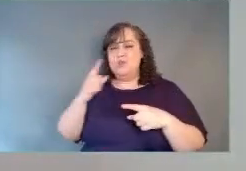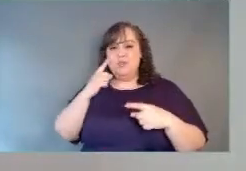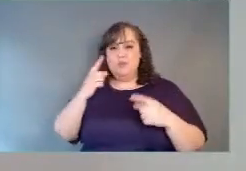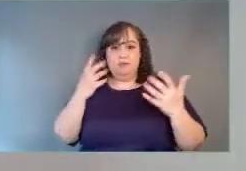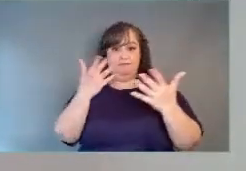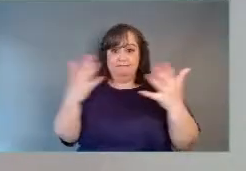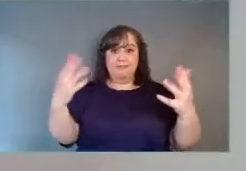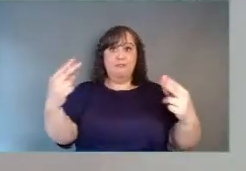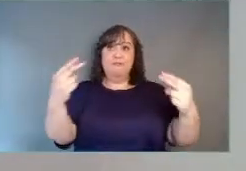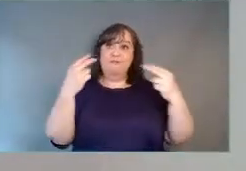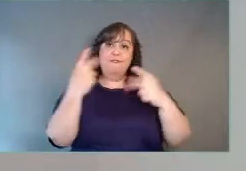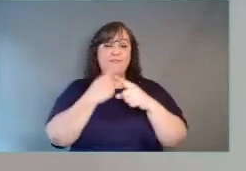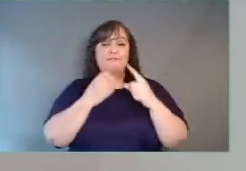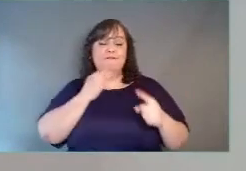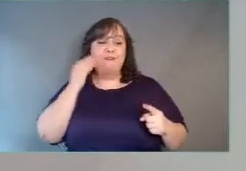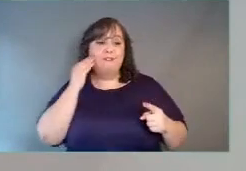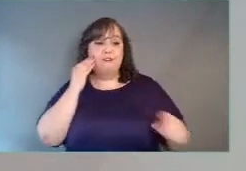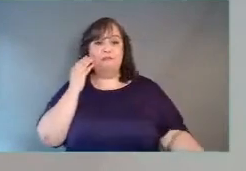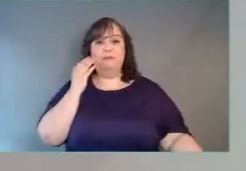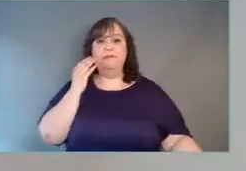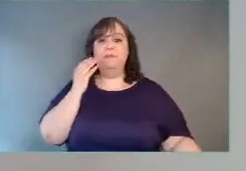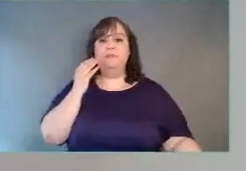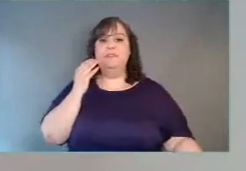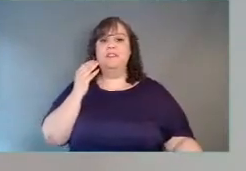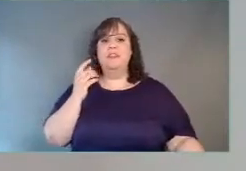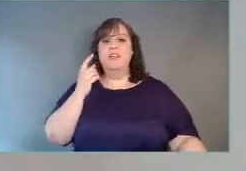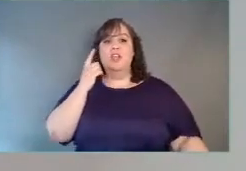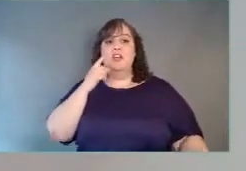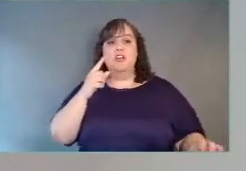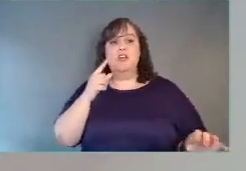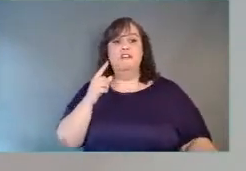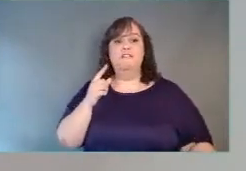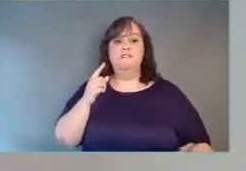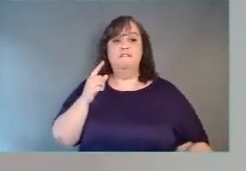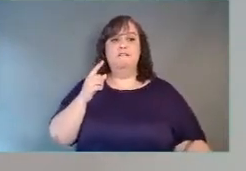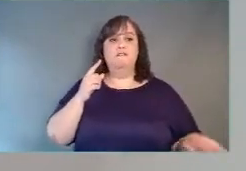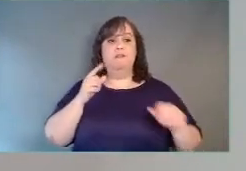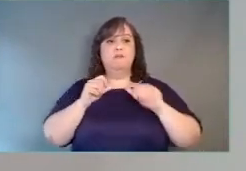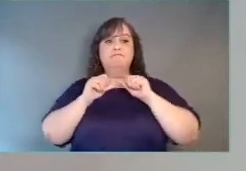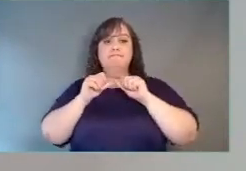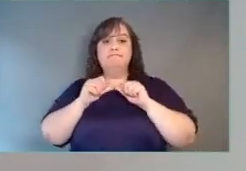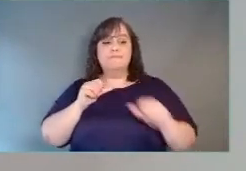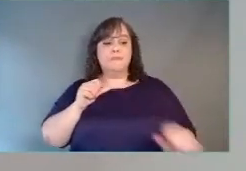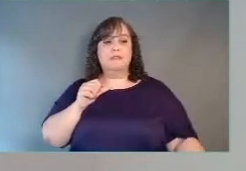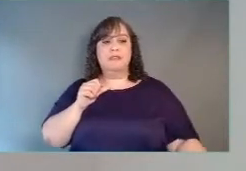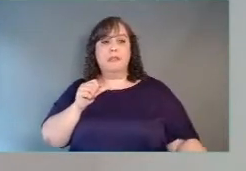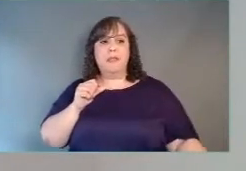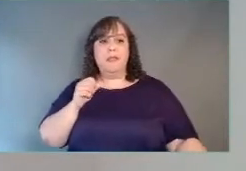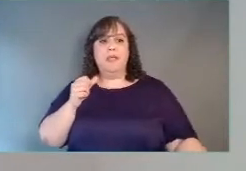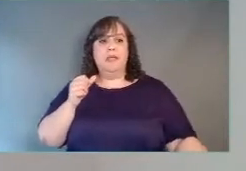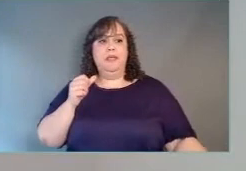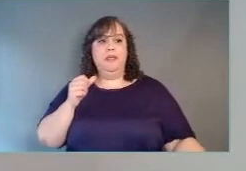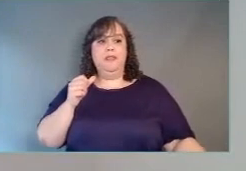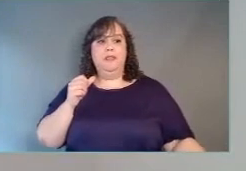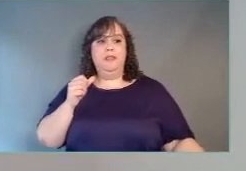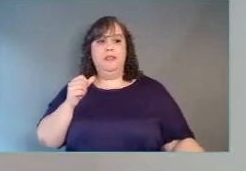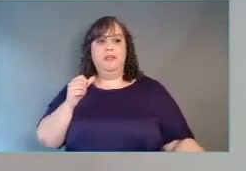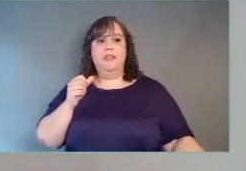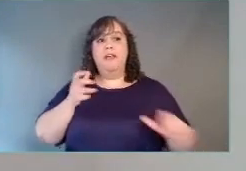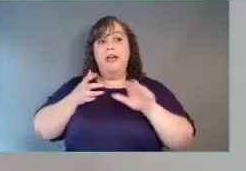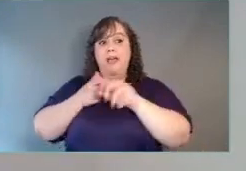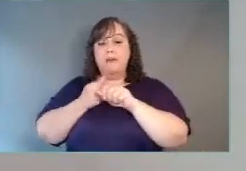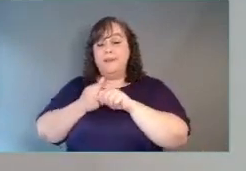updated about any of the exciting missions mentioned on today's show, be sure to follow NASA Solar System on